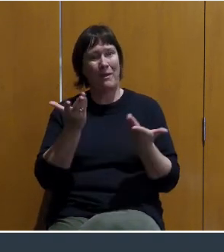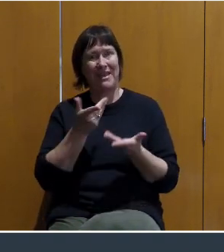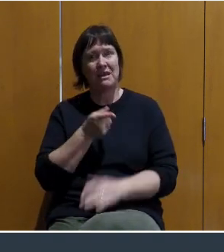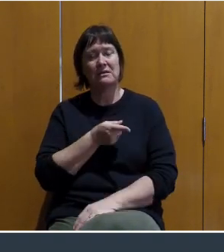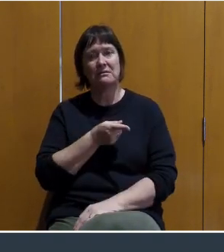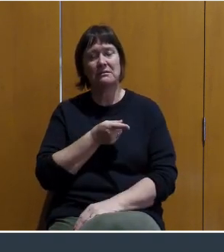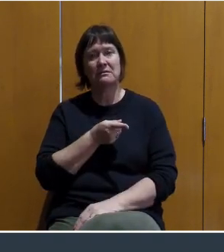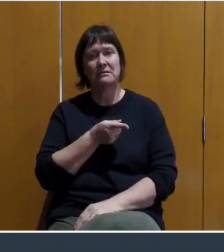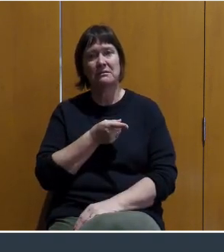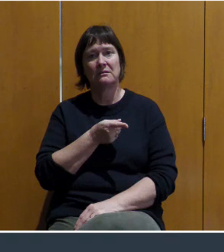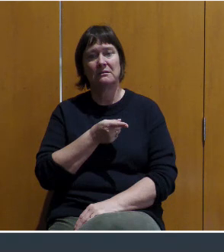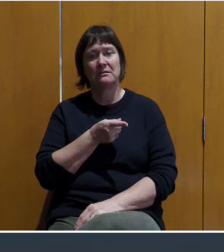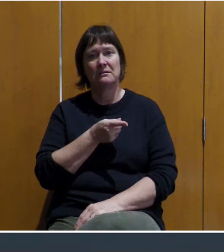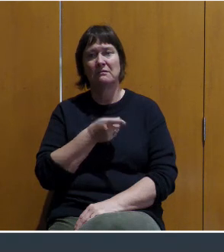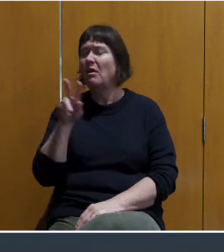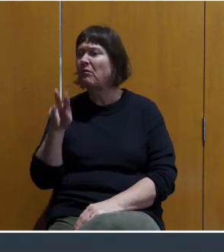if I didn't know